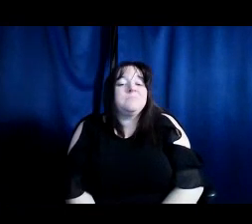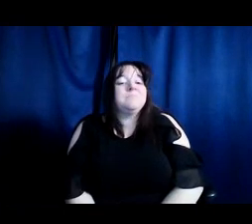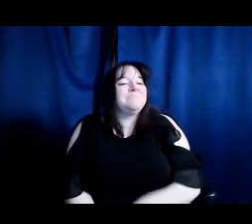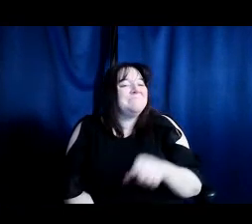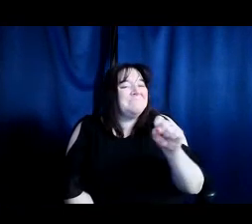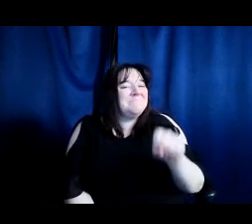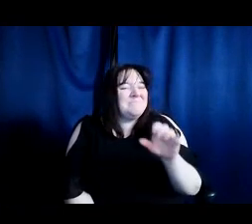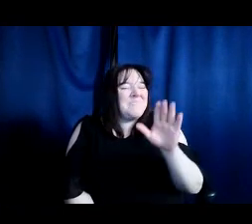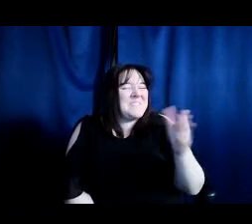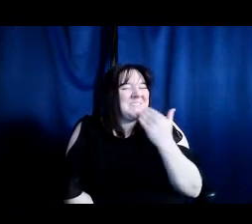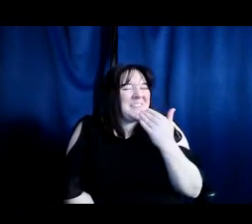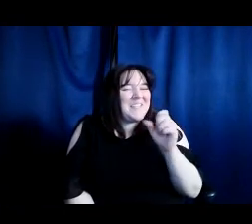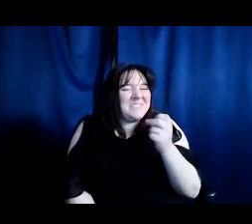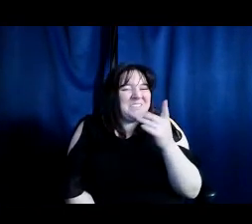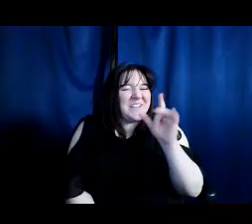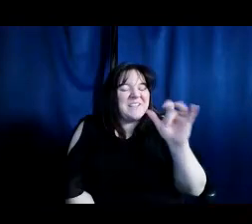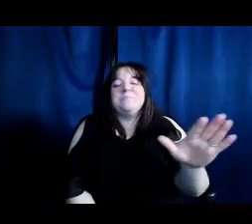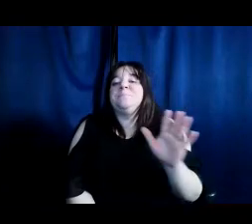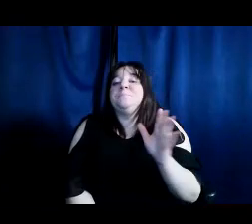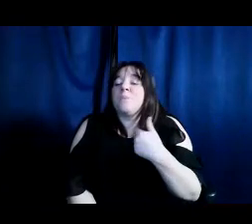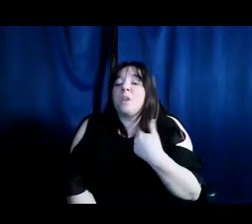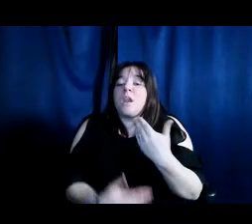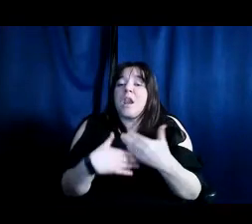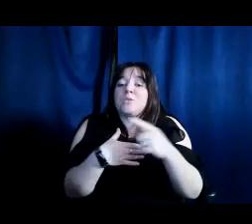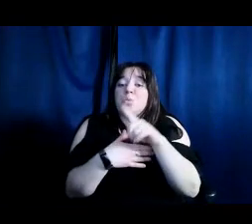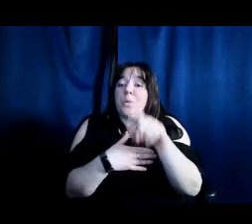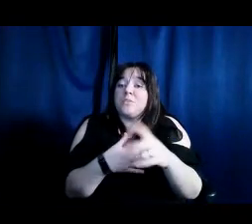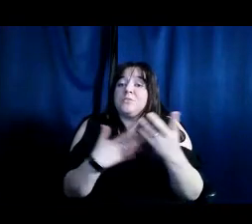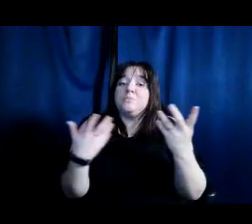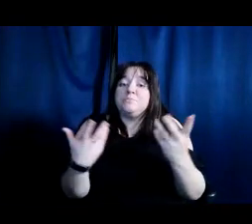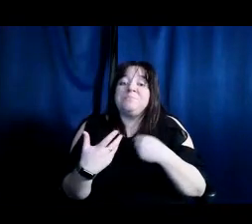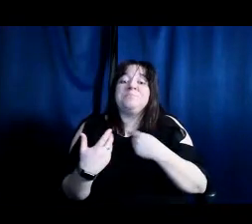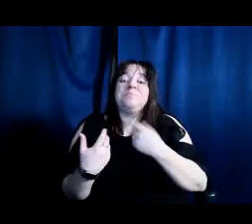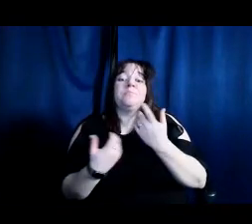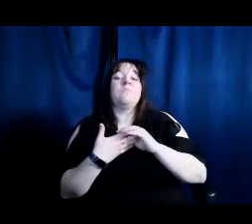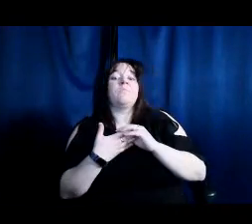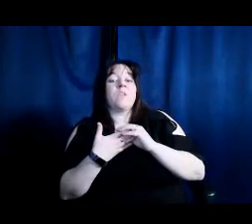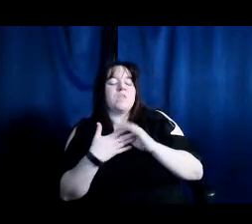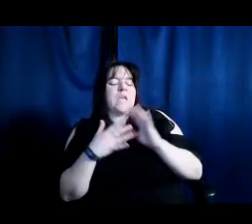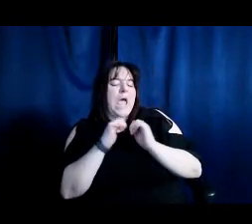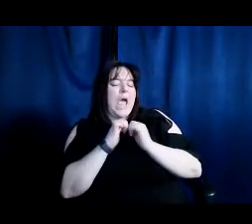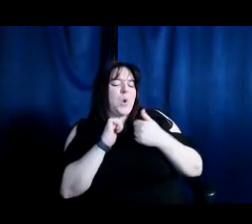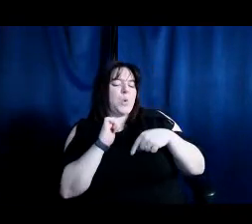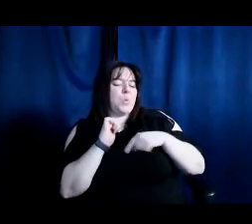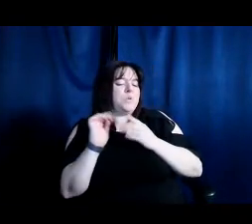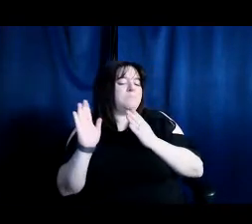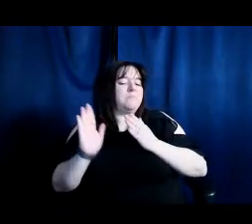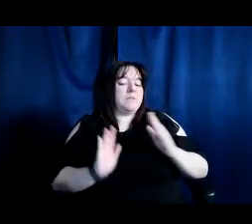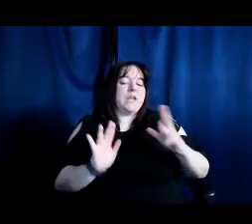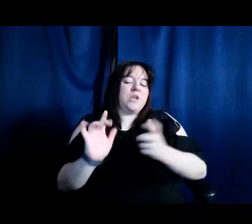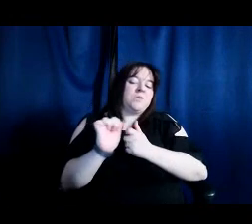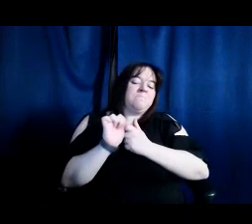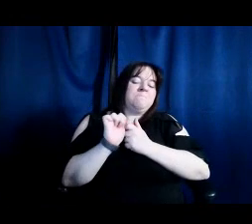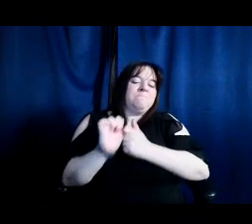So our next question asks, how are we planning to comply with the updated Title II rule?